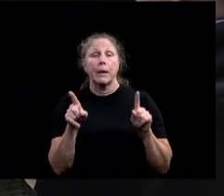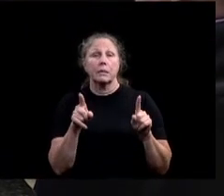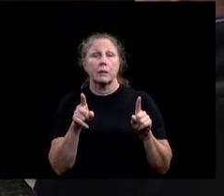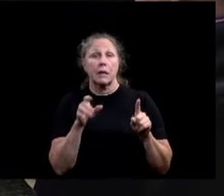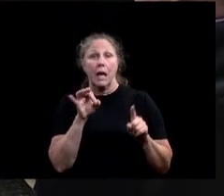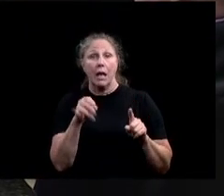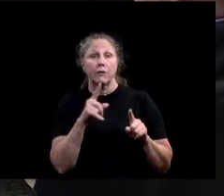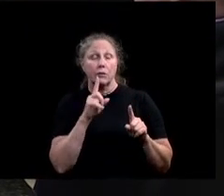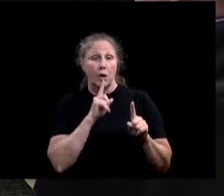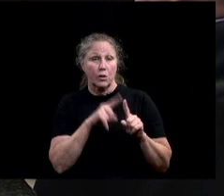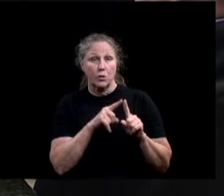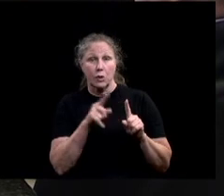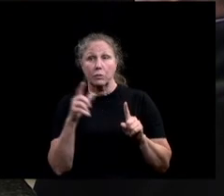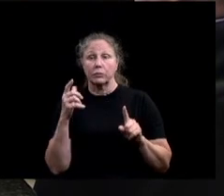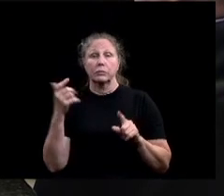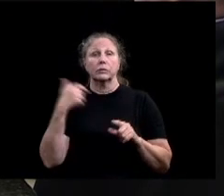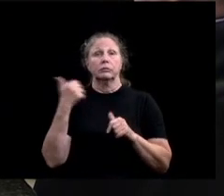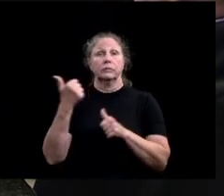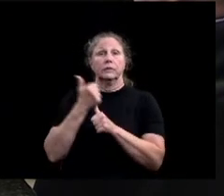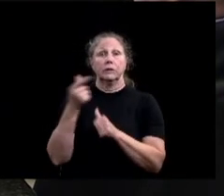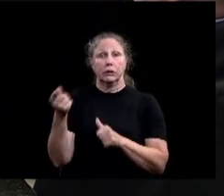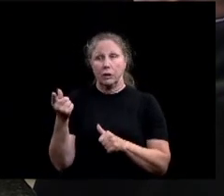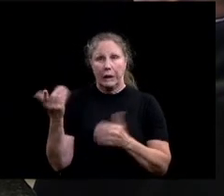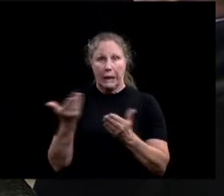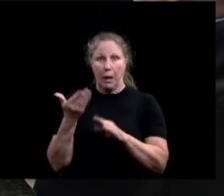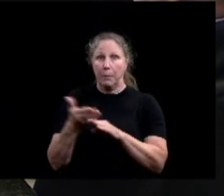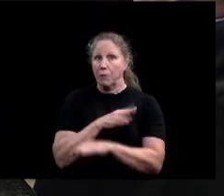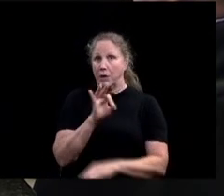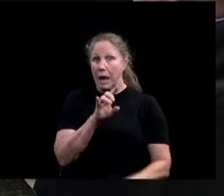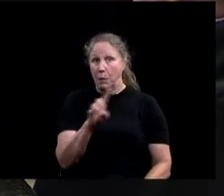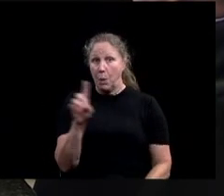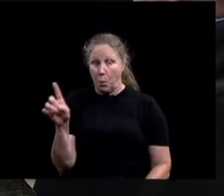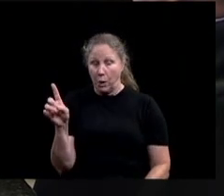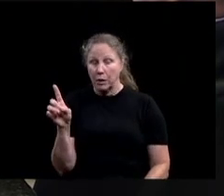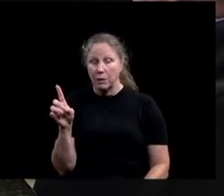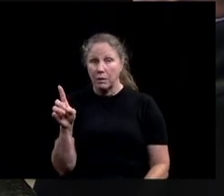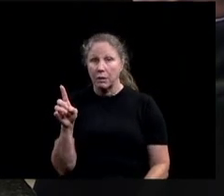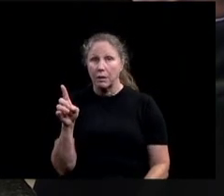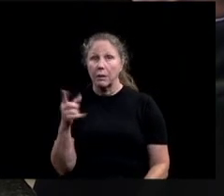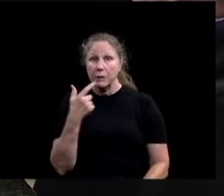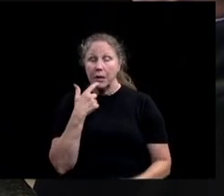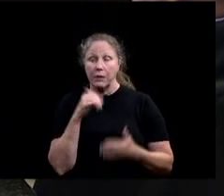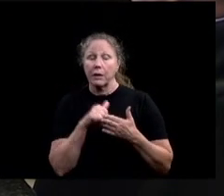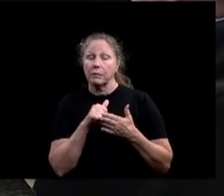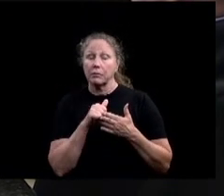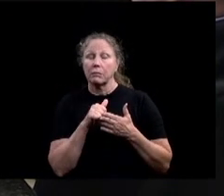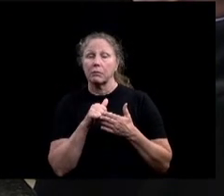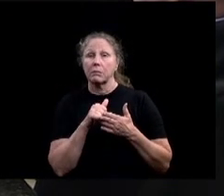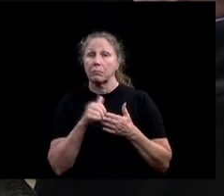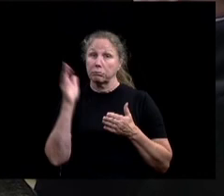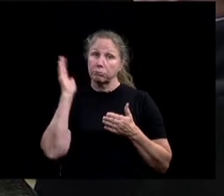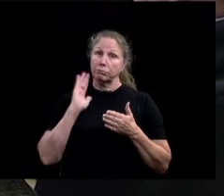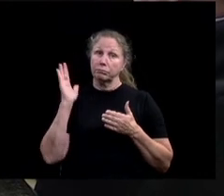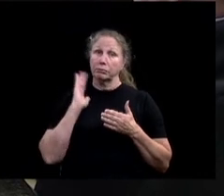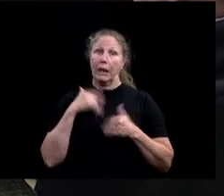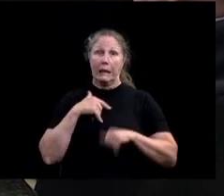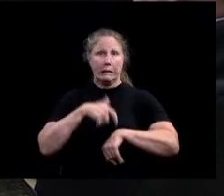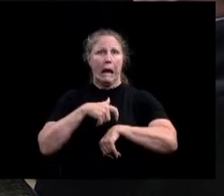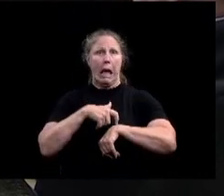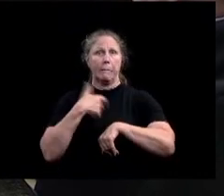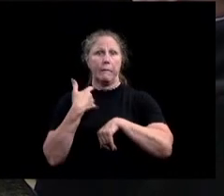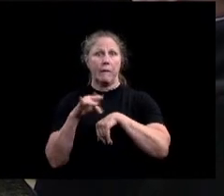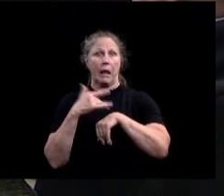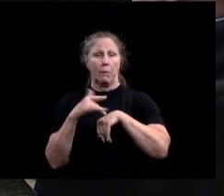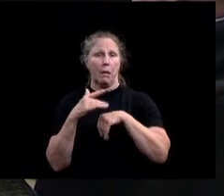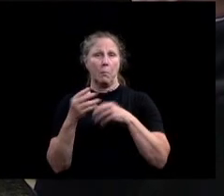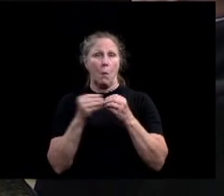before 911, he will say that back then you had more time because now everybody has a phone,